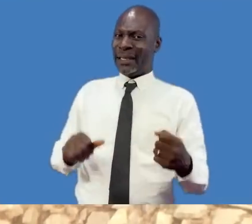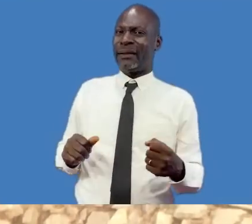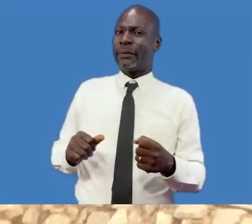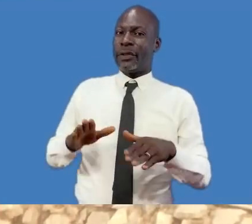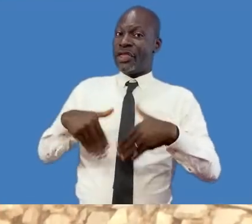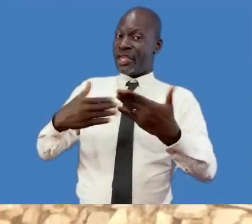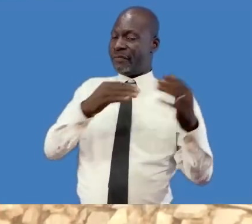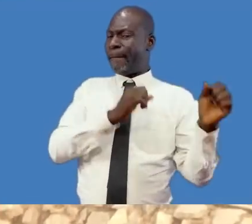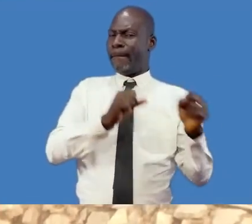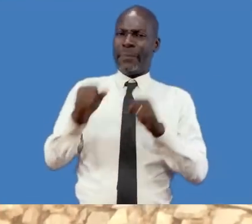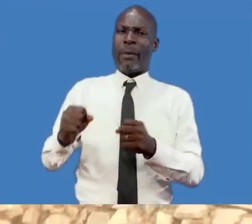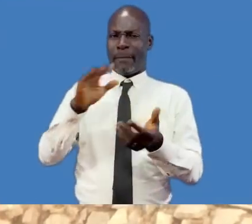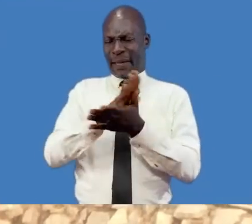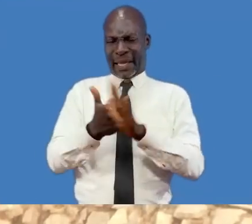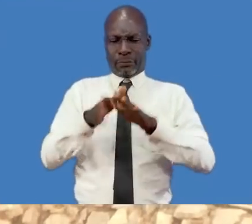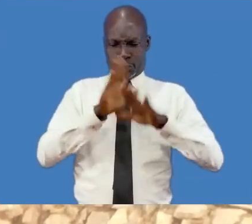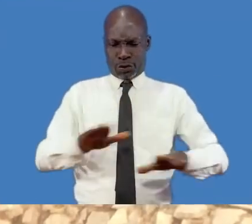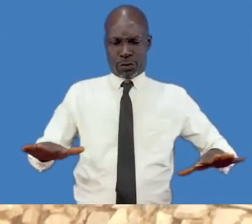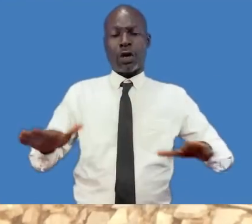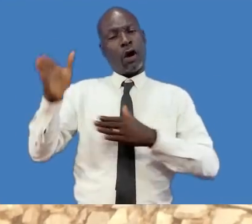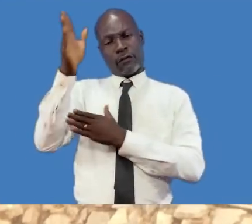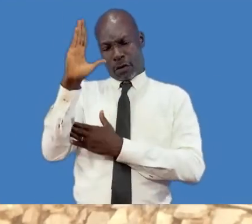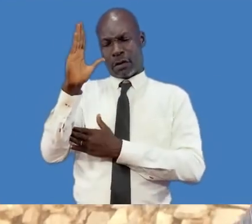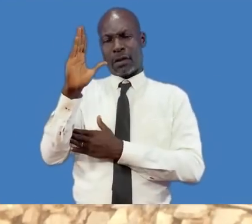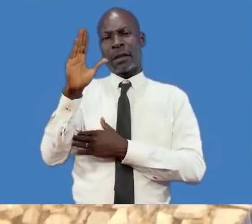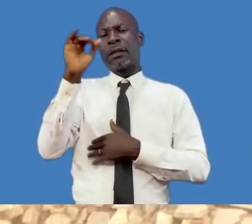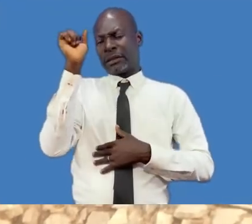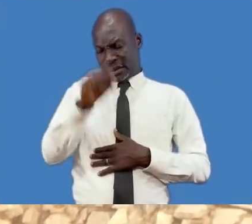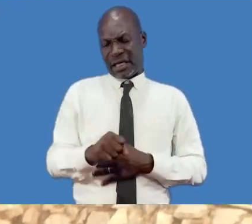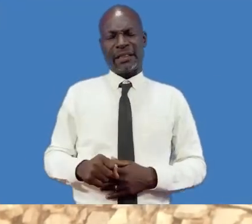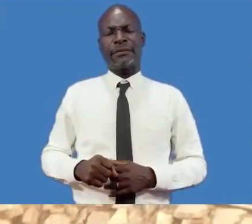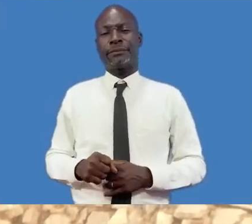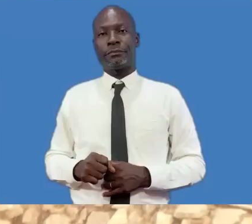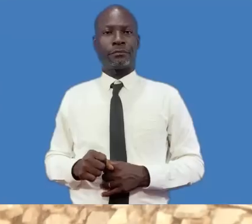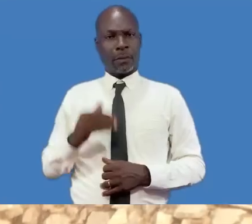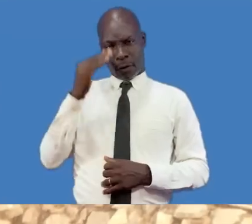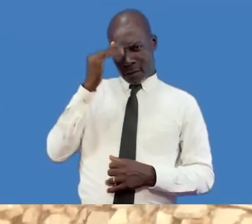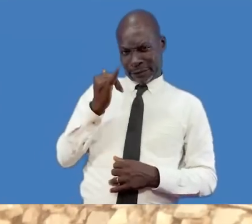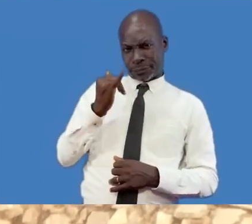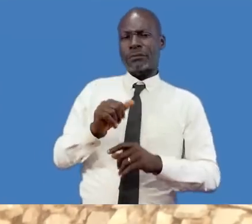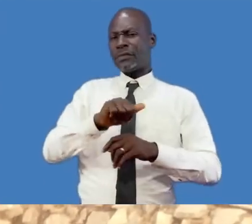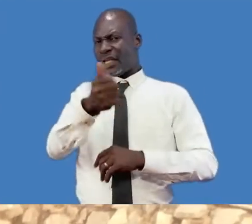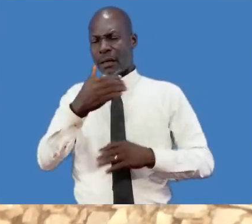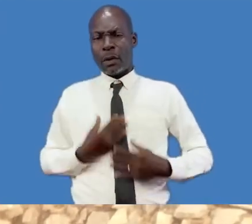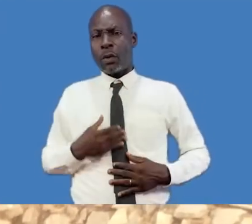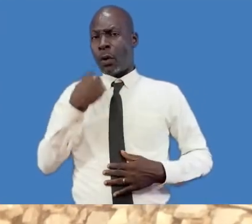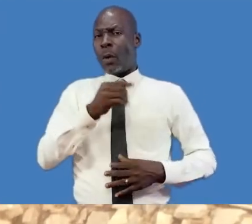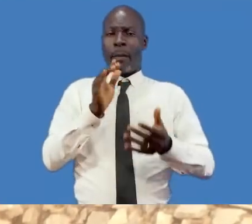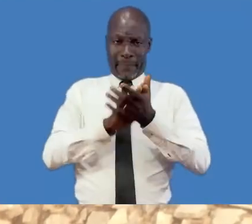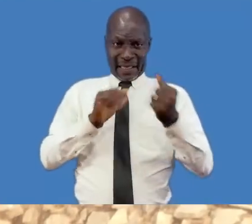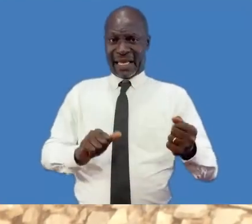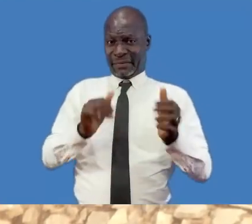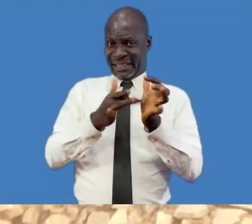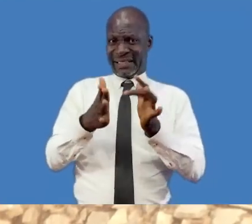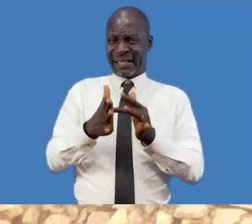ma wo ntumi se wo meye onyankopon ma enti asekyere ne se onipa biara wa begye awade yesu kristo adie